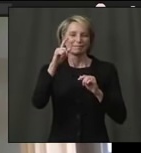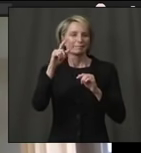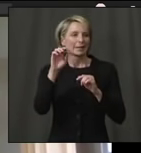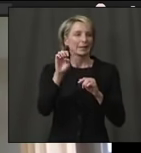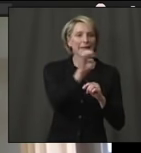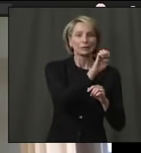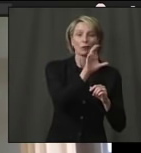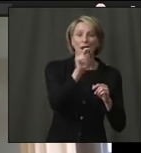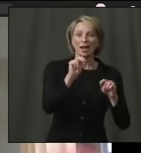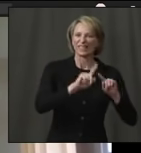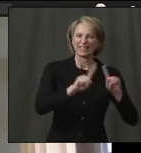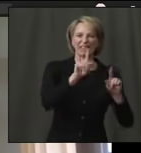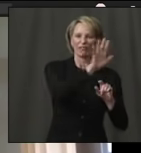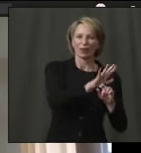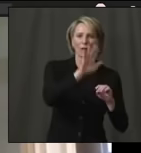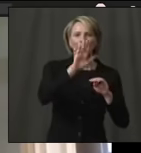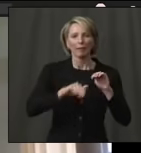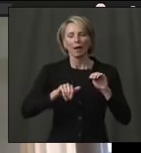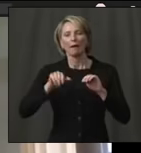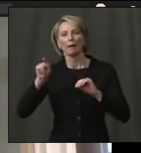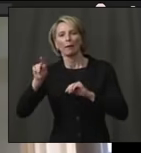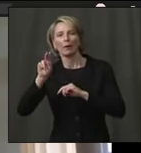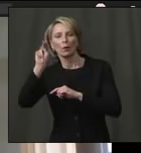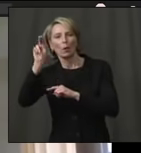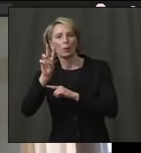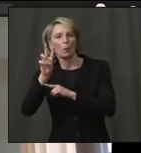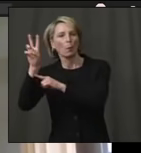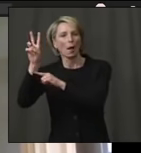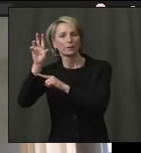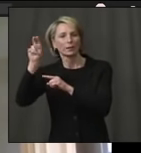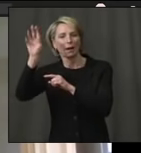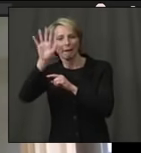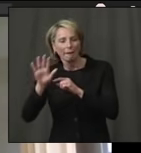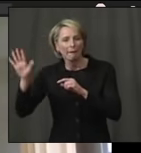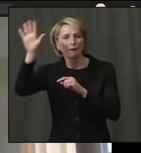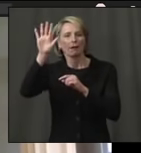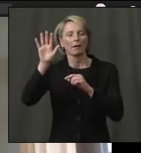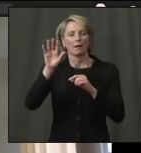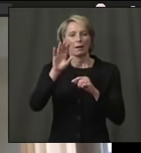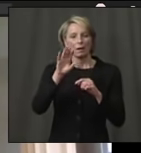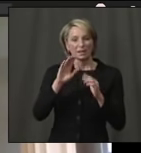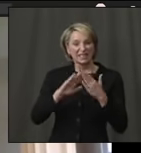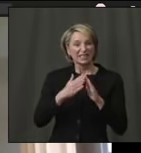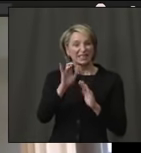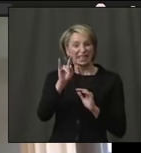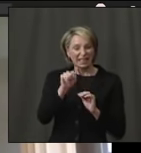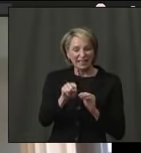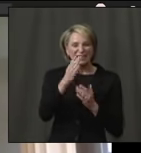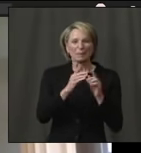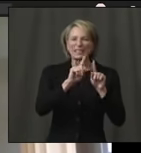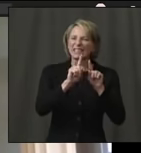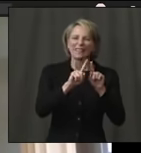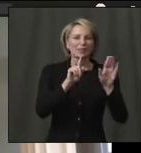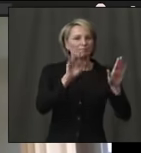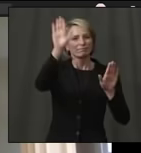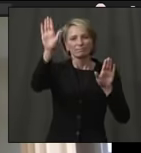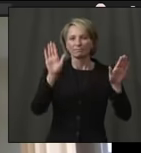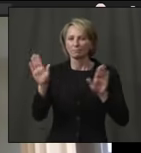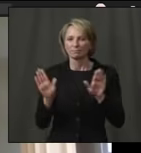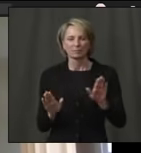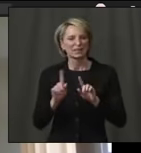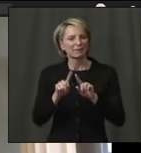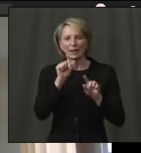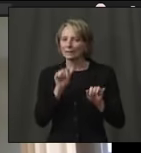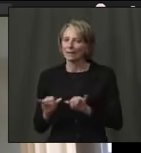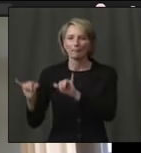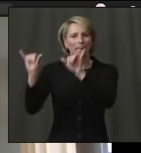from Litchfield County, is different from some of our urban areas. And we think this is going to be a very effective